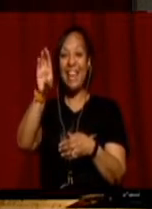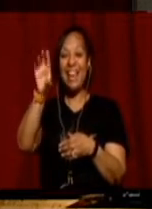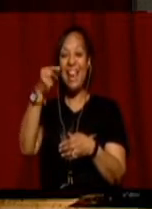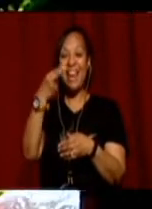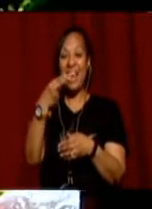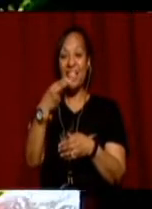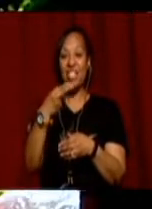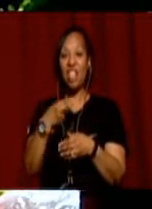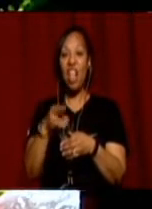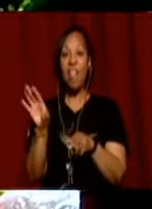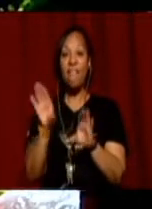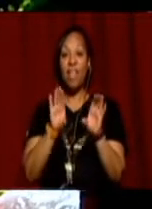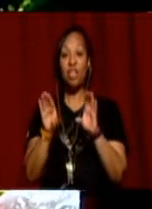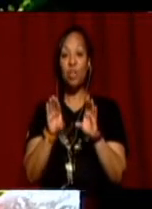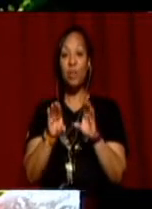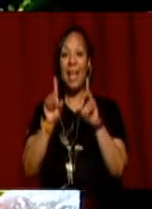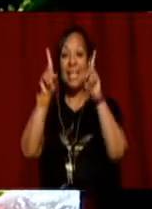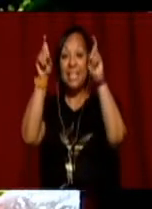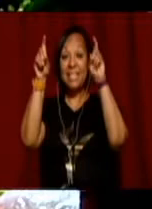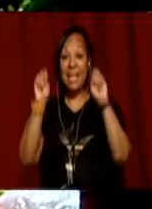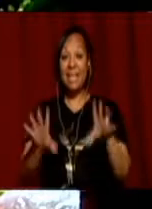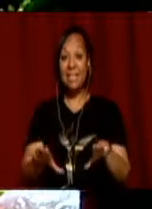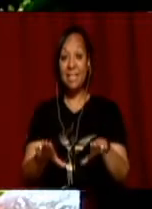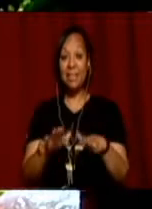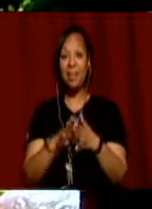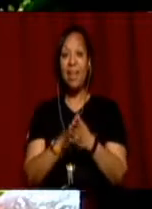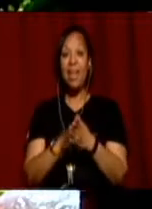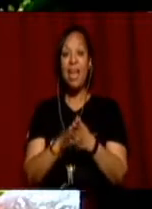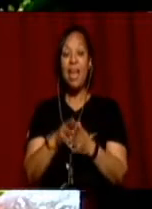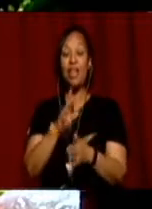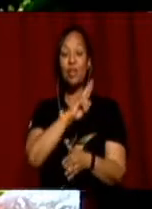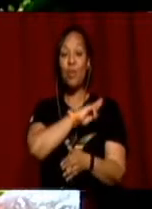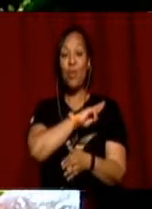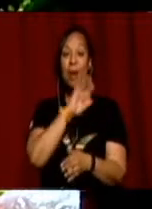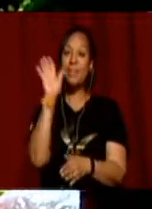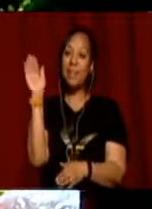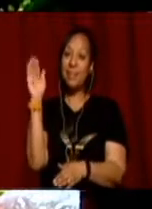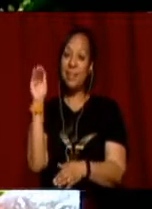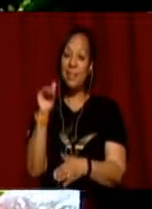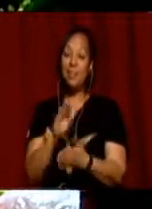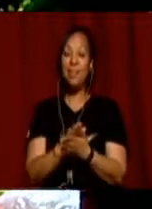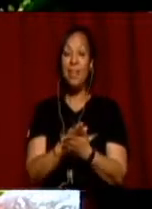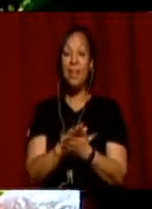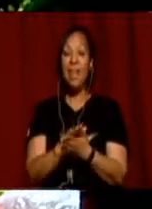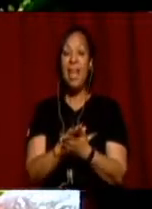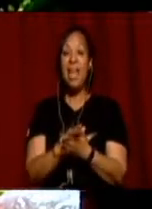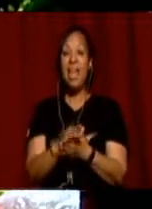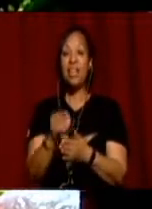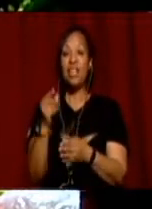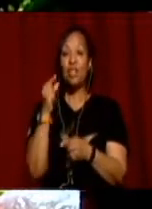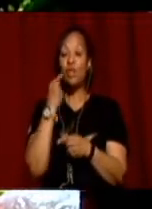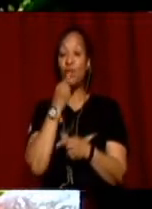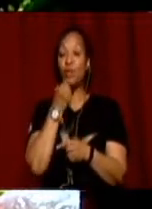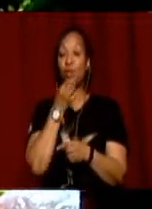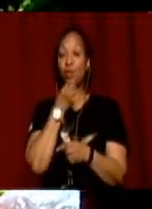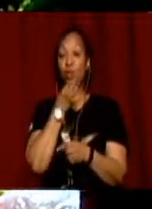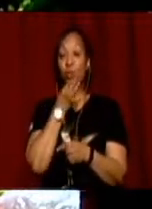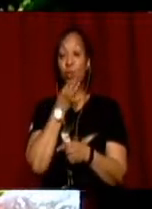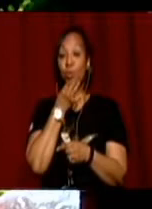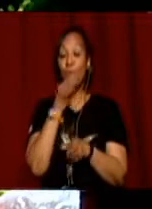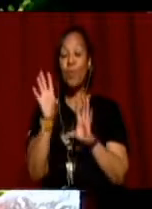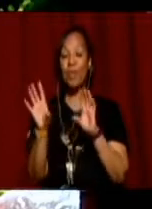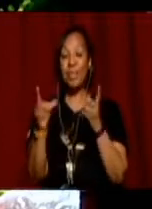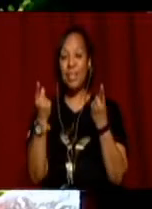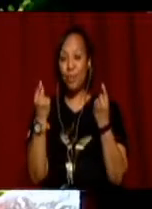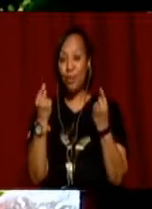specify they do testing. And so, Rod, just say good evening to us, and then soon we'll tell everybody all about what you do,